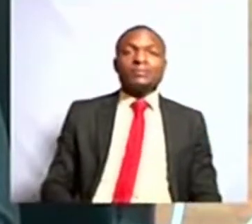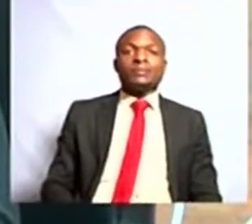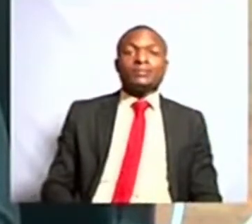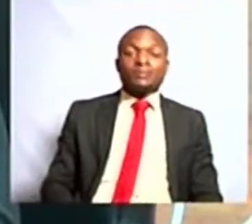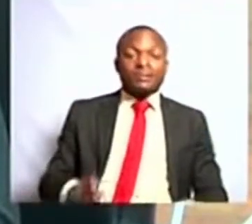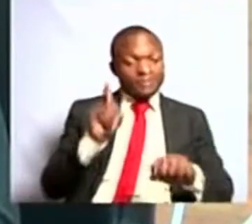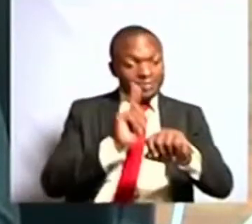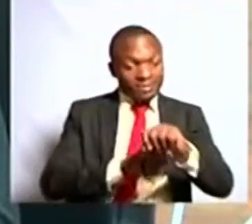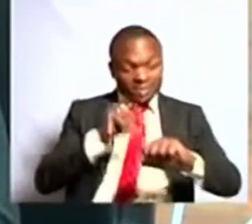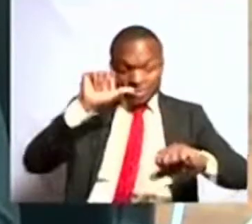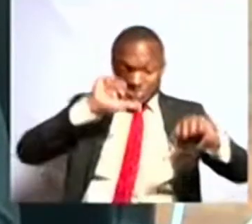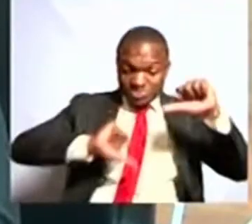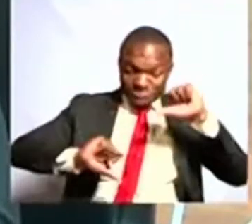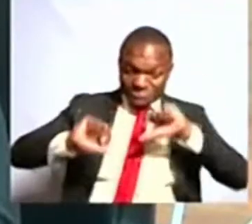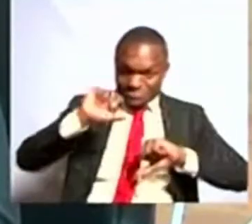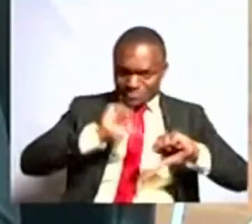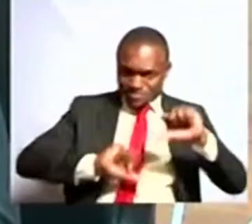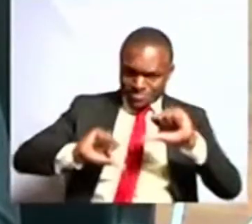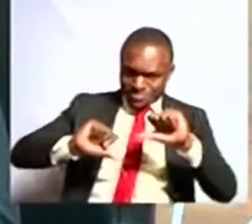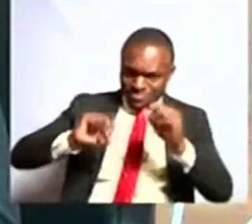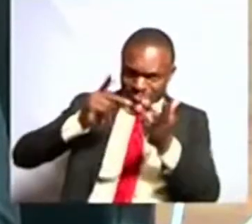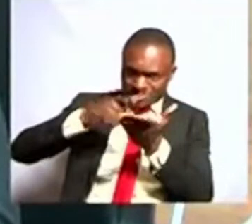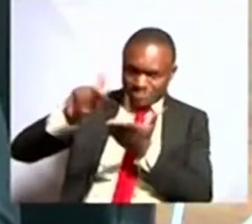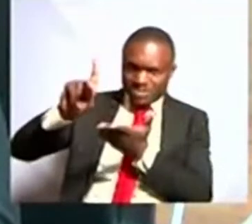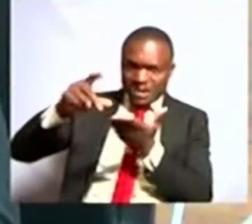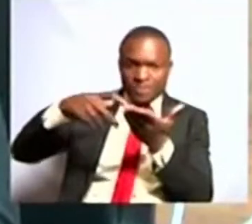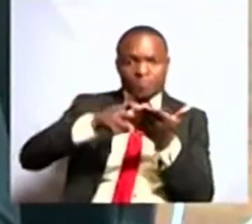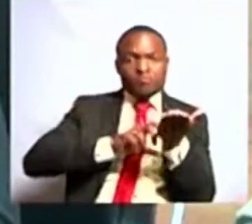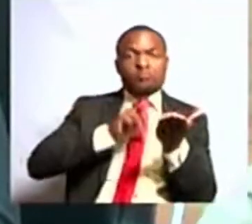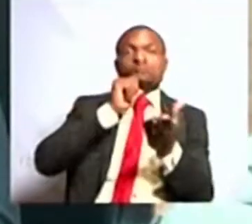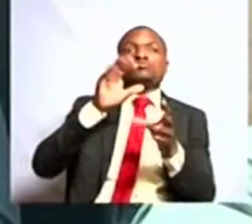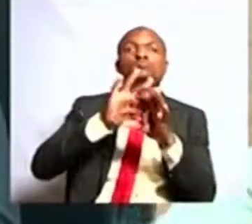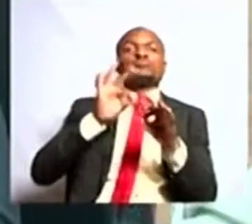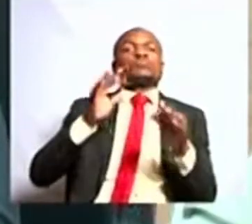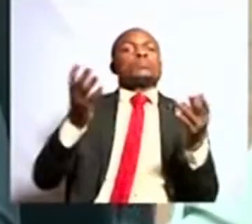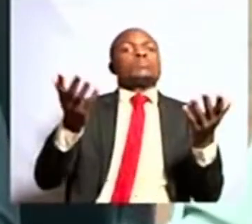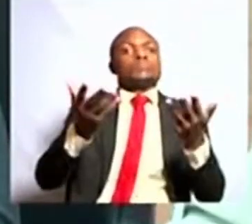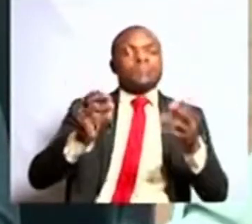At the time of audit, the payment vouchers could not be found,